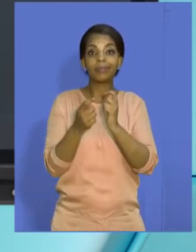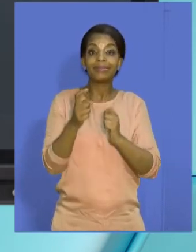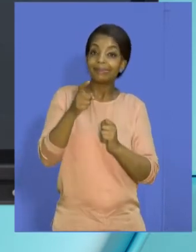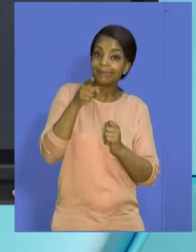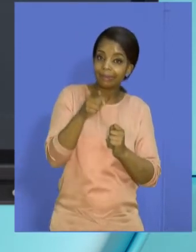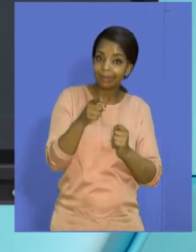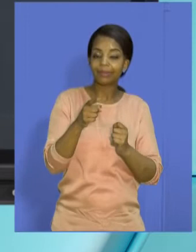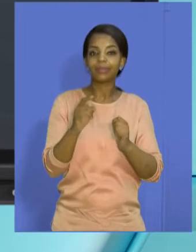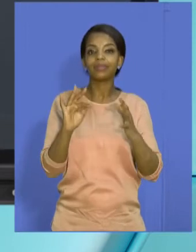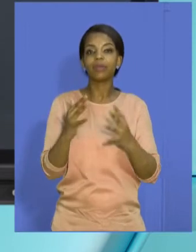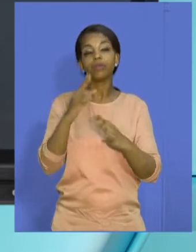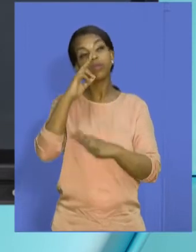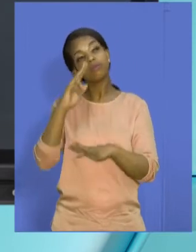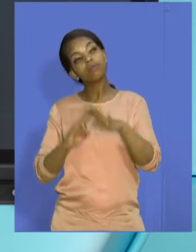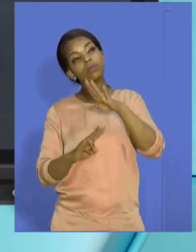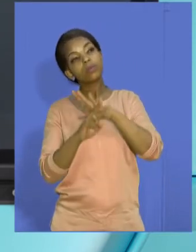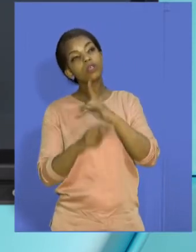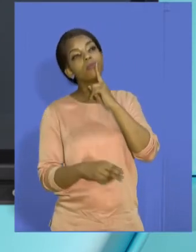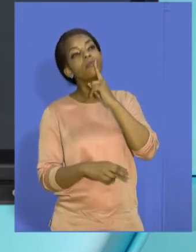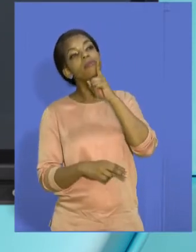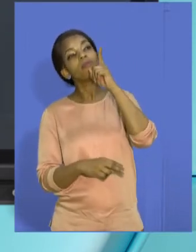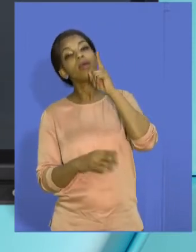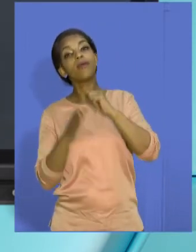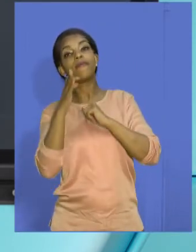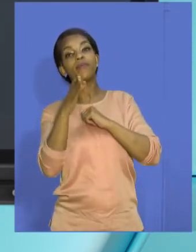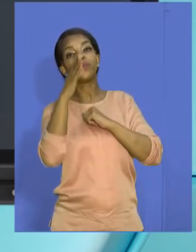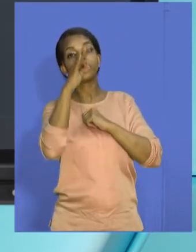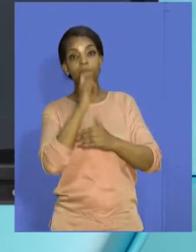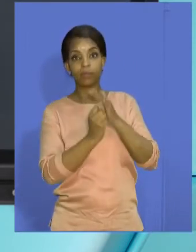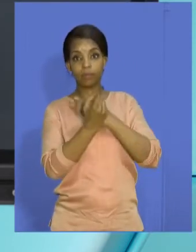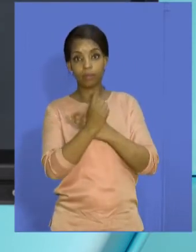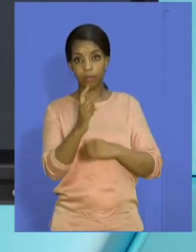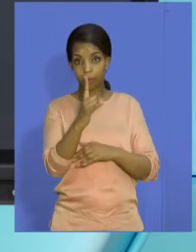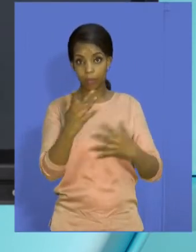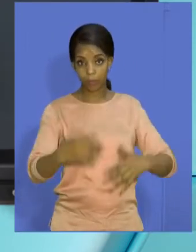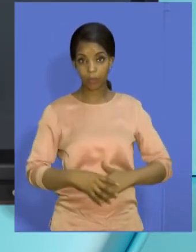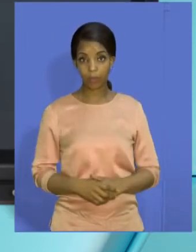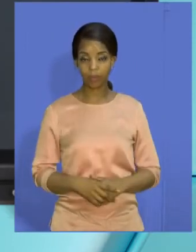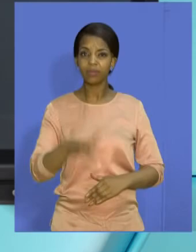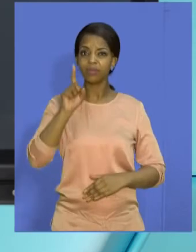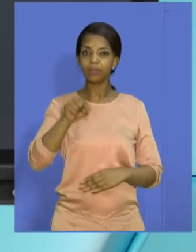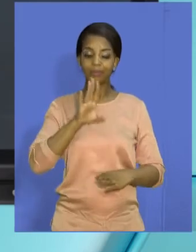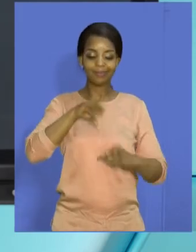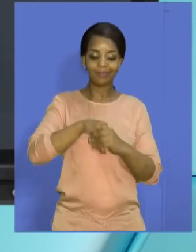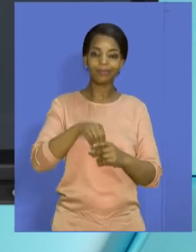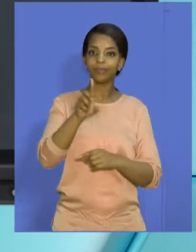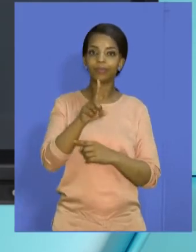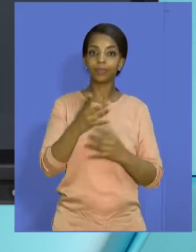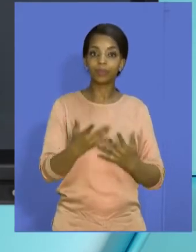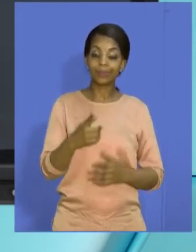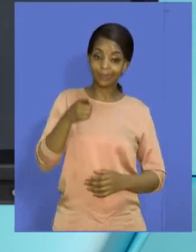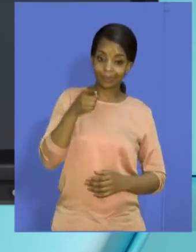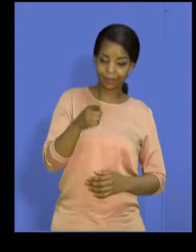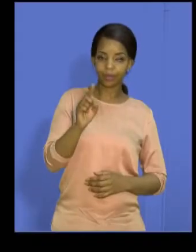predict what will happen in future, what will then it look like as well? So that's what you need to please be thinking